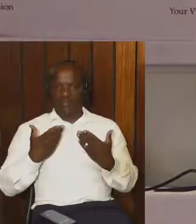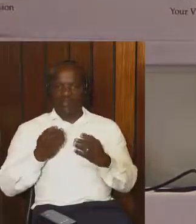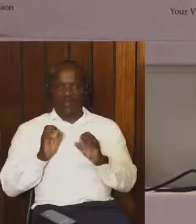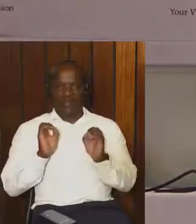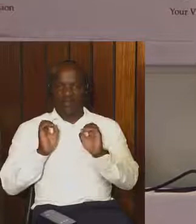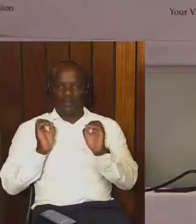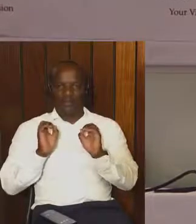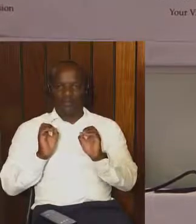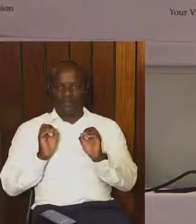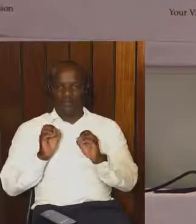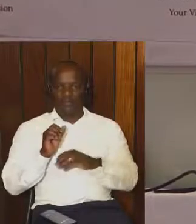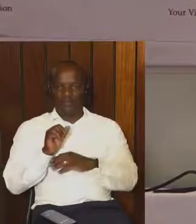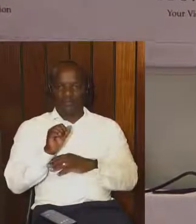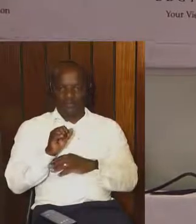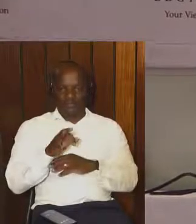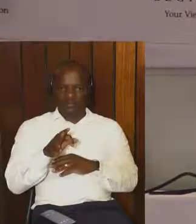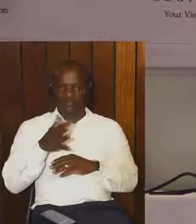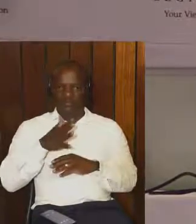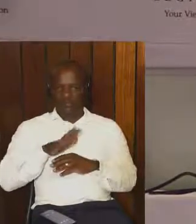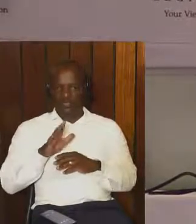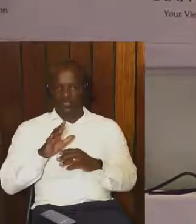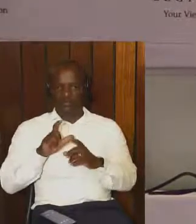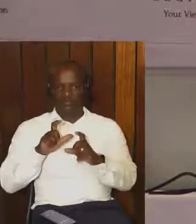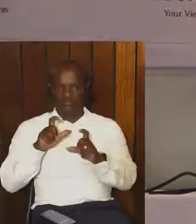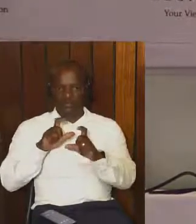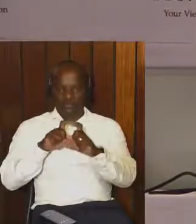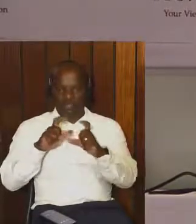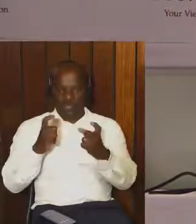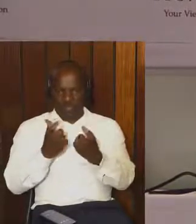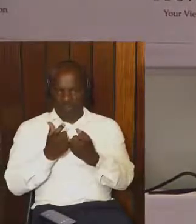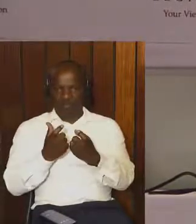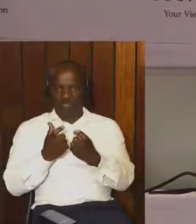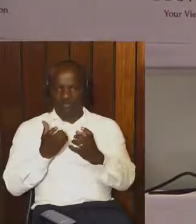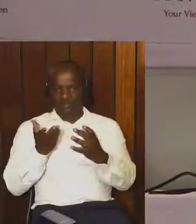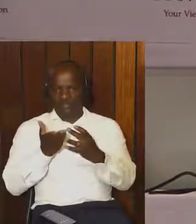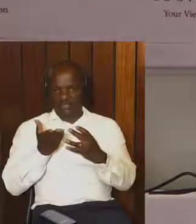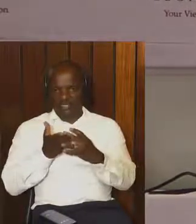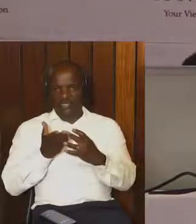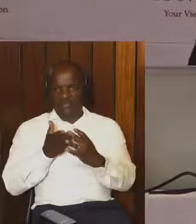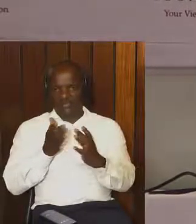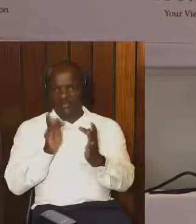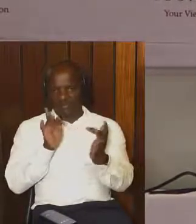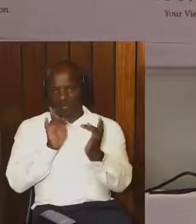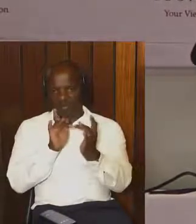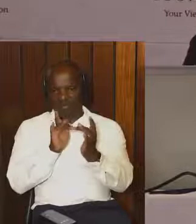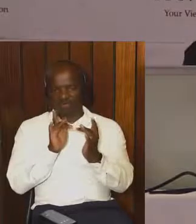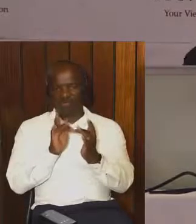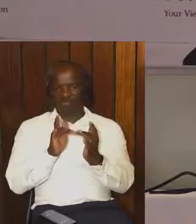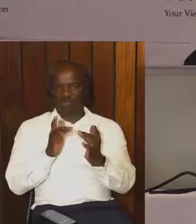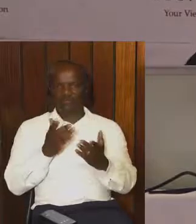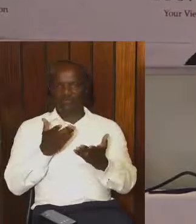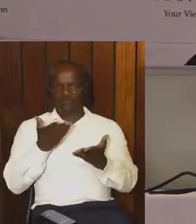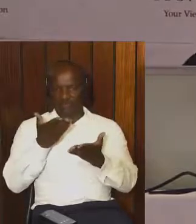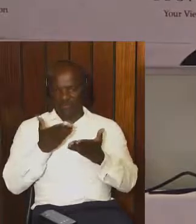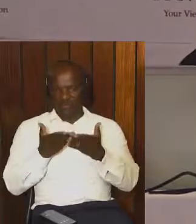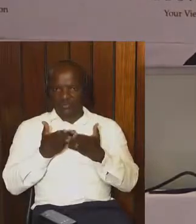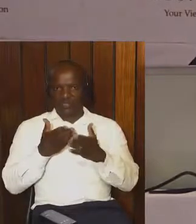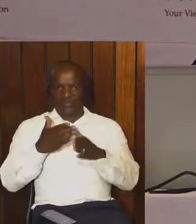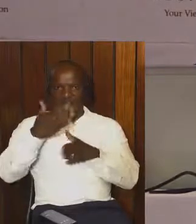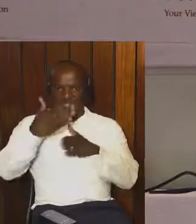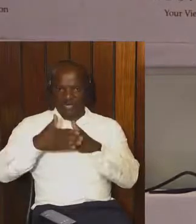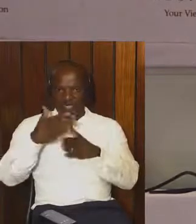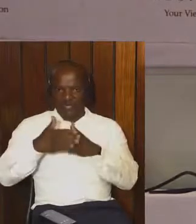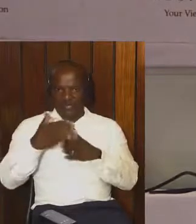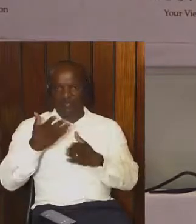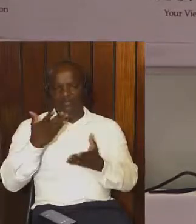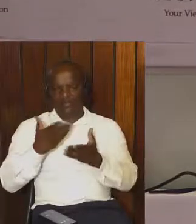satisfactorily, and you want to get hold of the committee section so that you make sure you get your information, you can come forward here at the end, so we